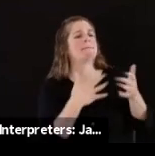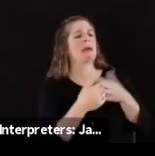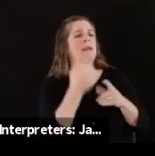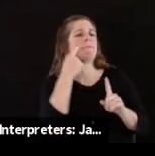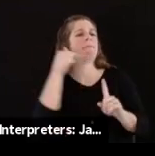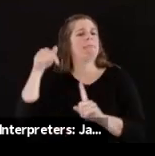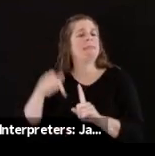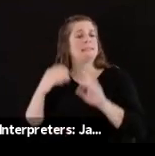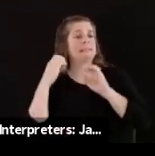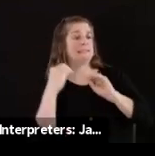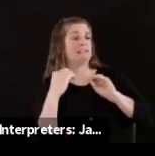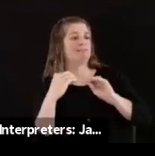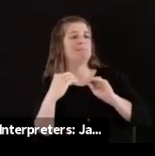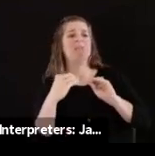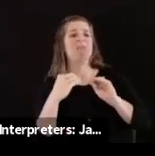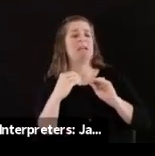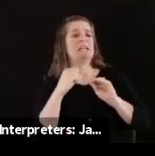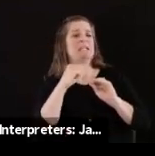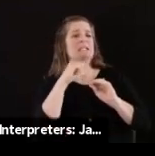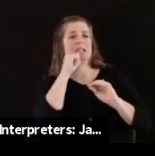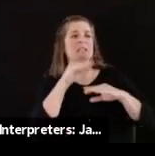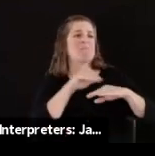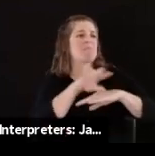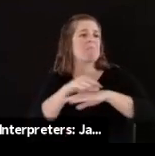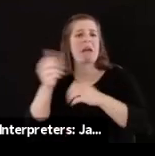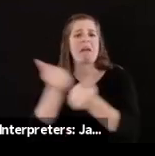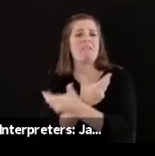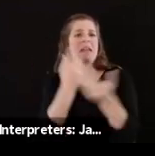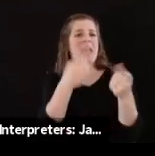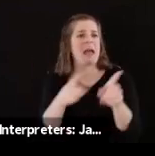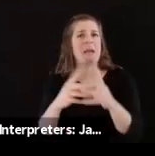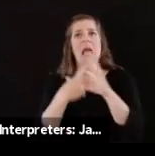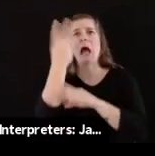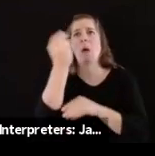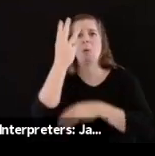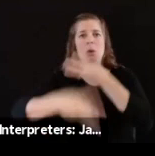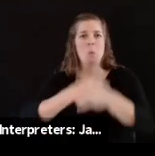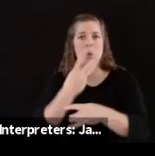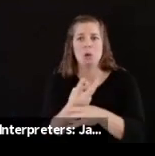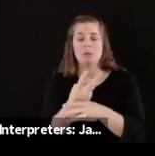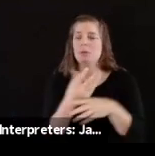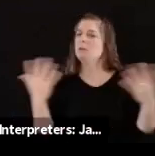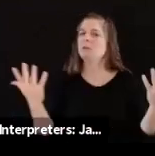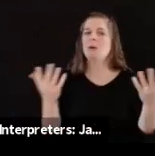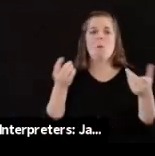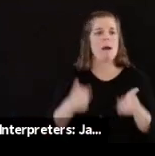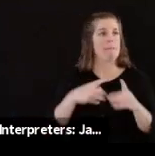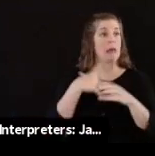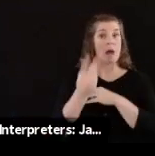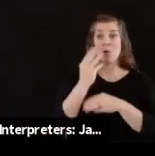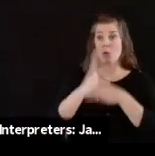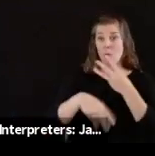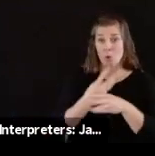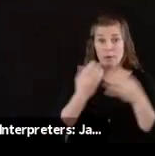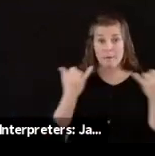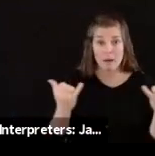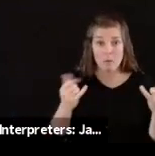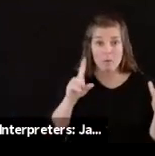to what's happening all around them. And what's happening all around them? Well, racism, for